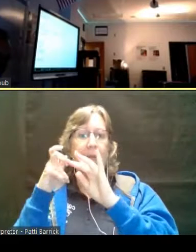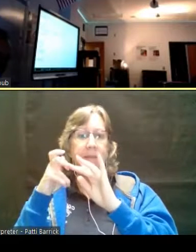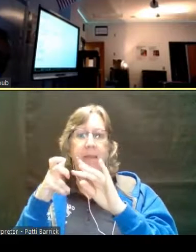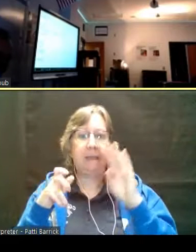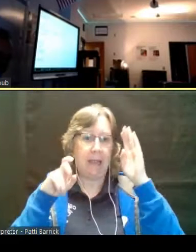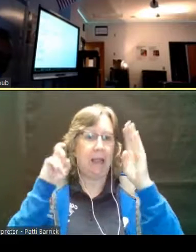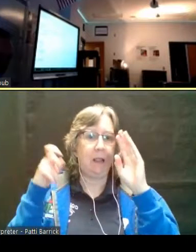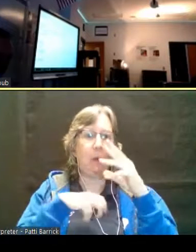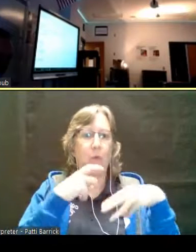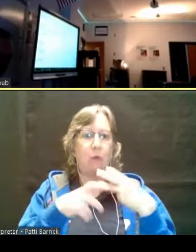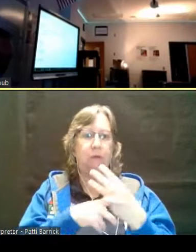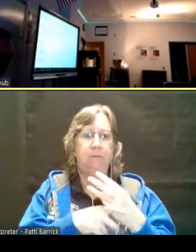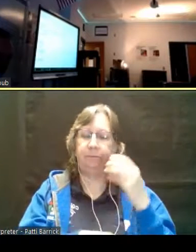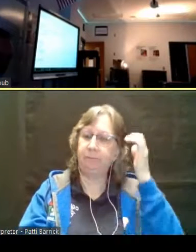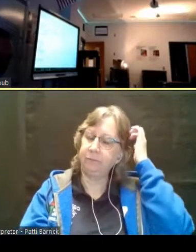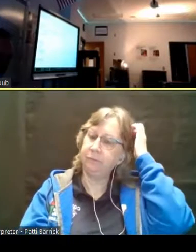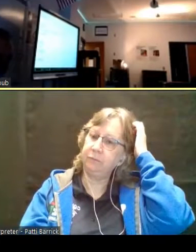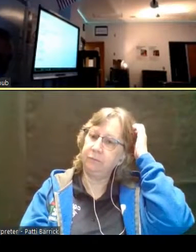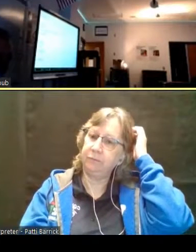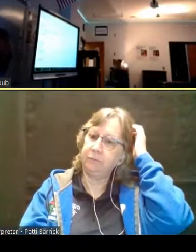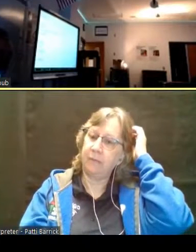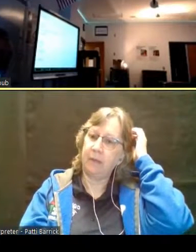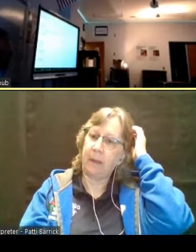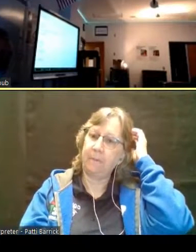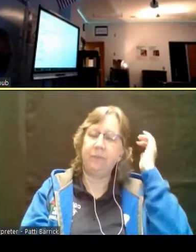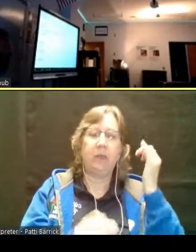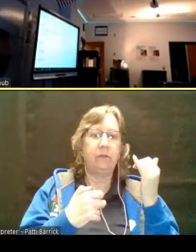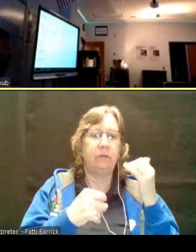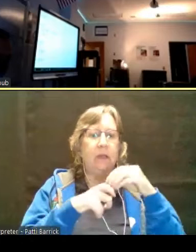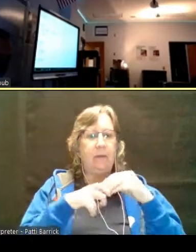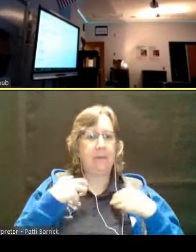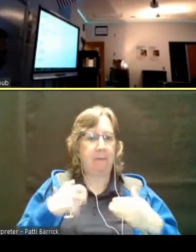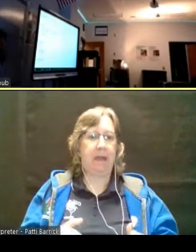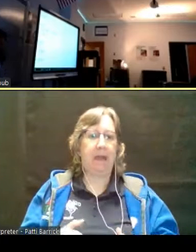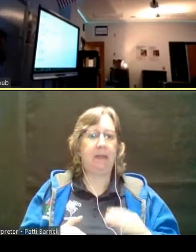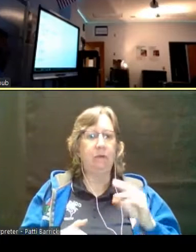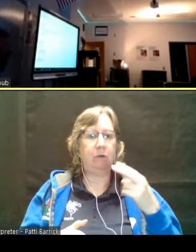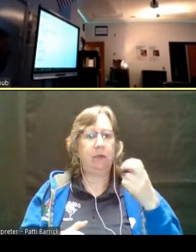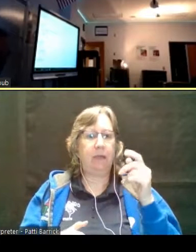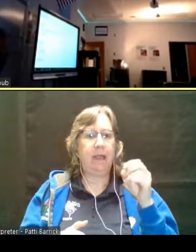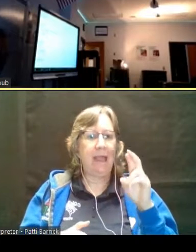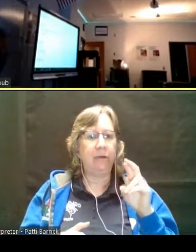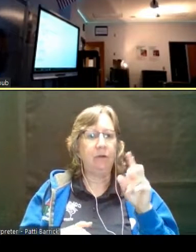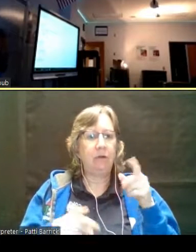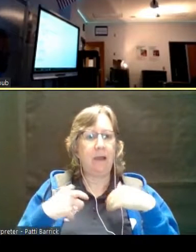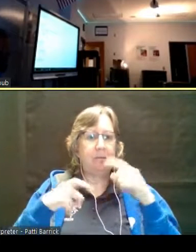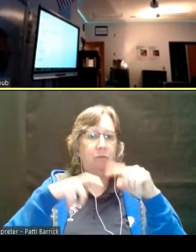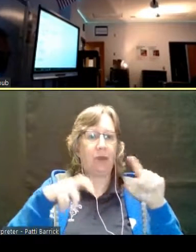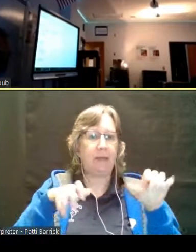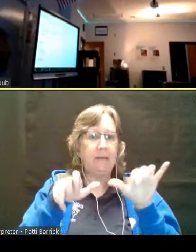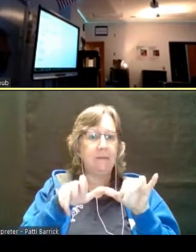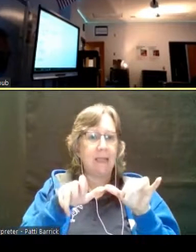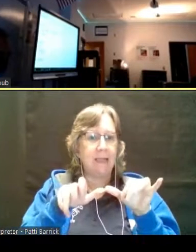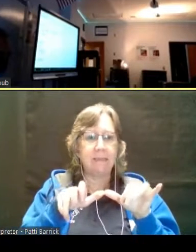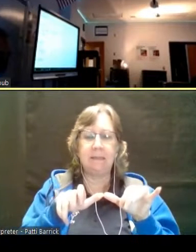So the next one I'm started talking about is the header. So there are different sizes of header, and we're gonna play around with these in a moment. So we're gonna